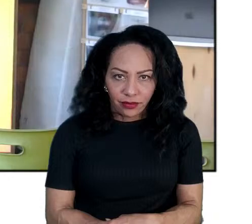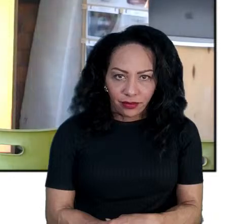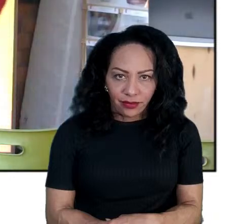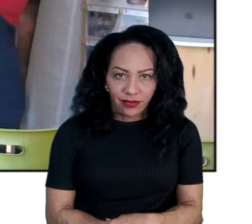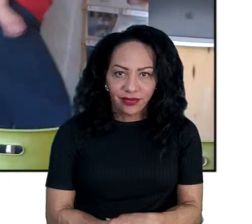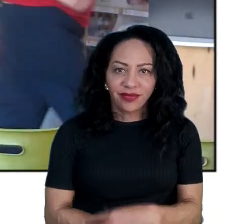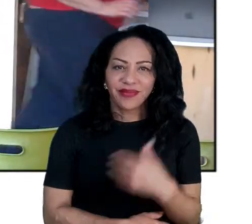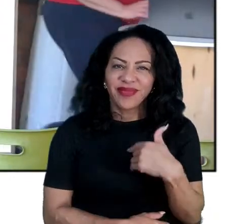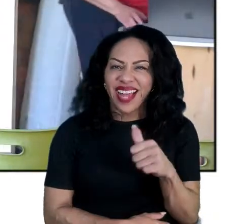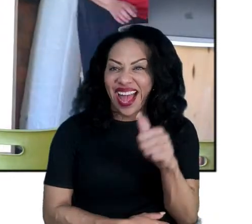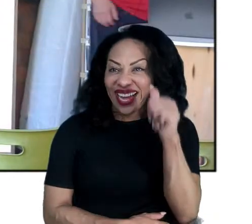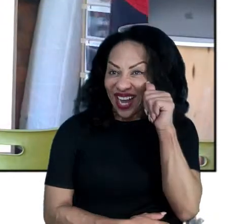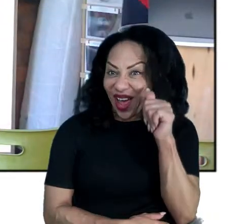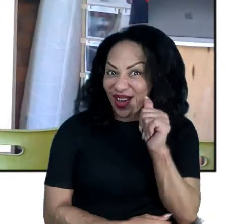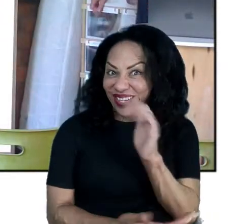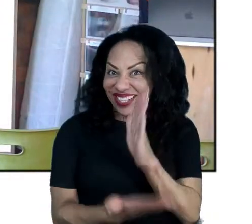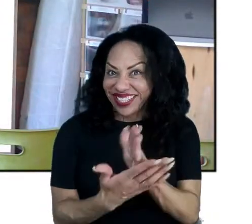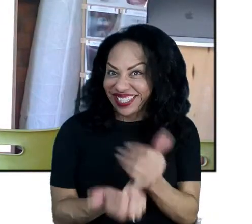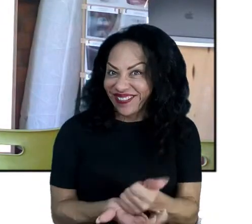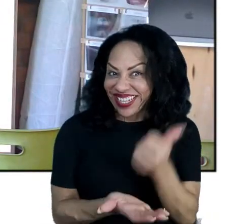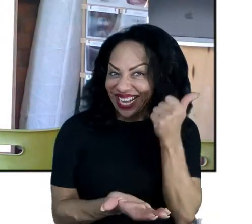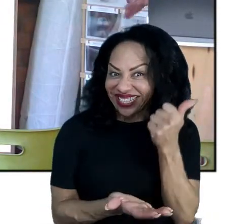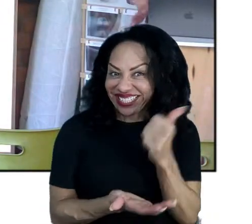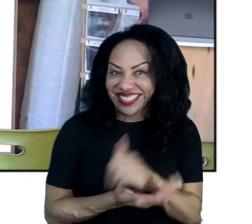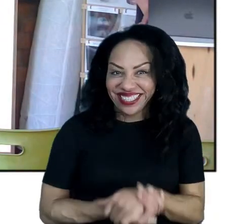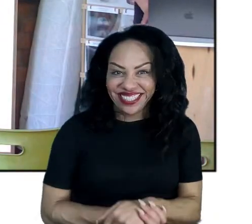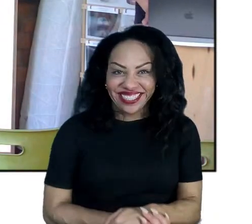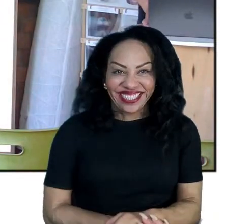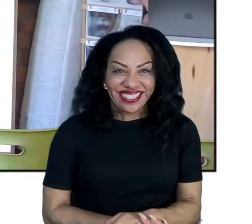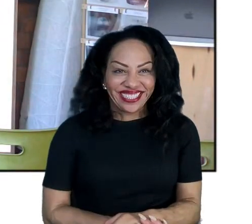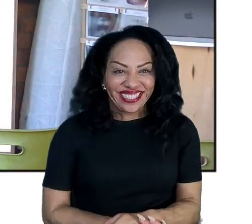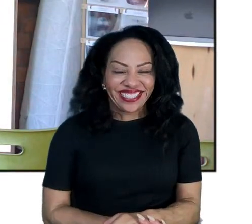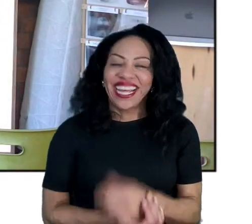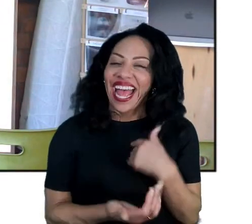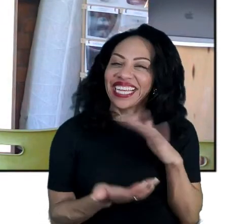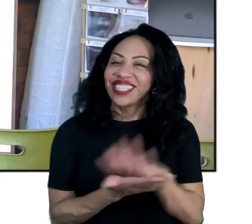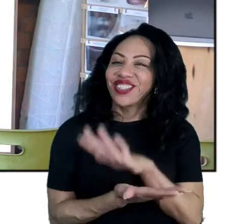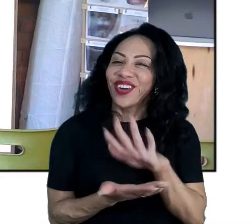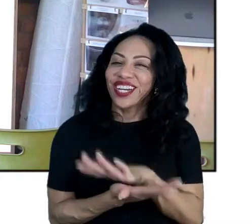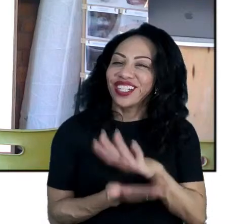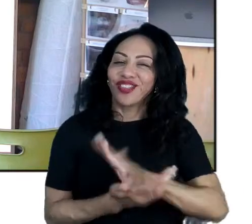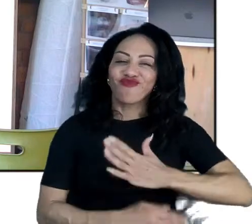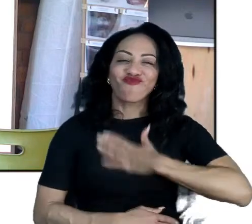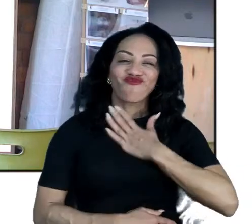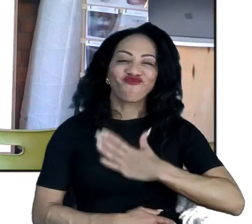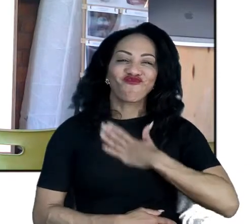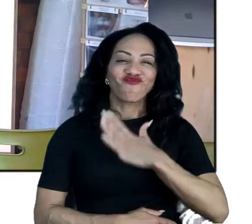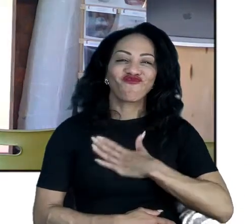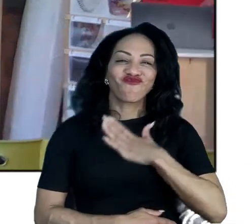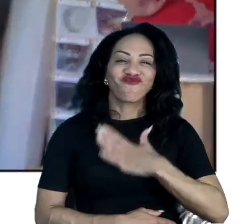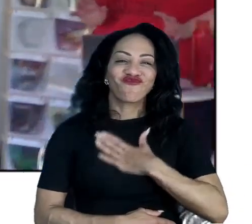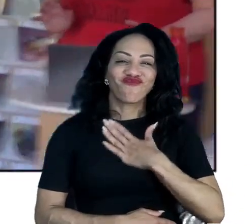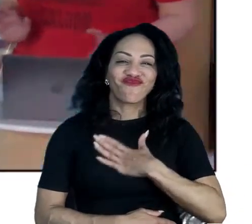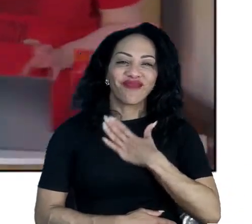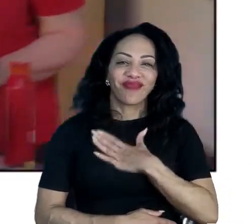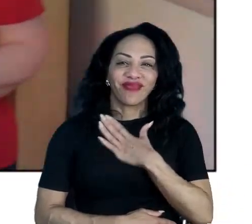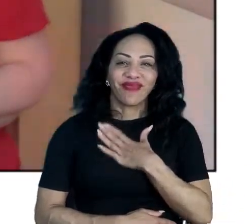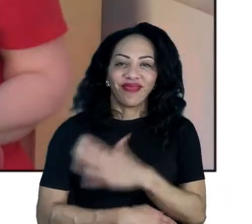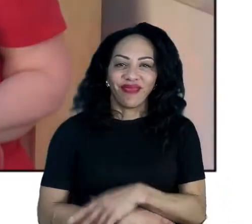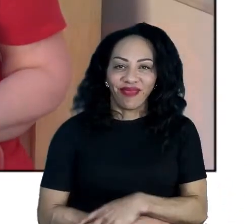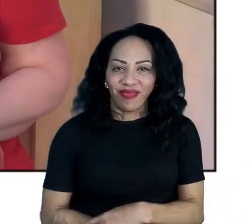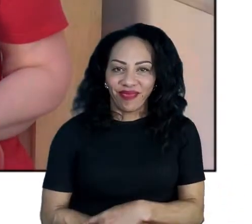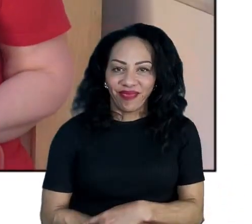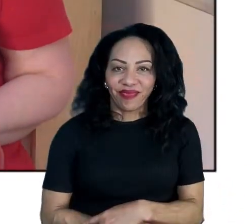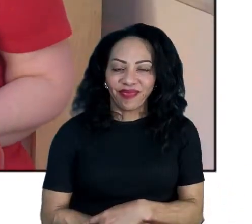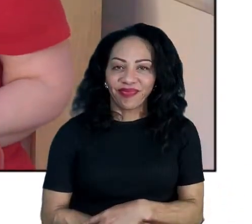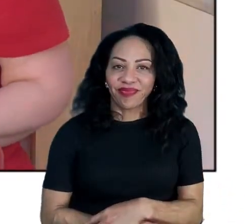It's good, isn't it? Sorry, I really enjoyed that. So that's what we've just talked